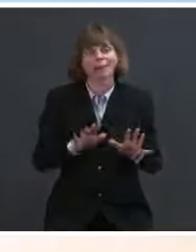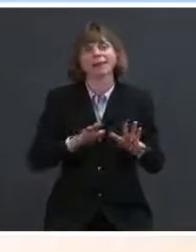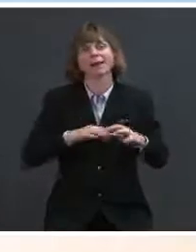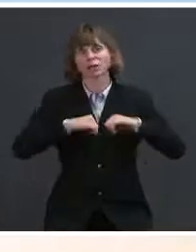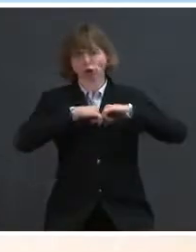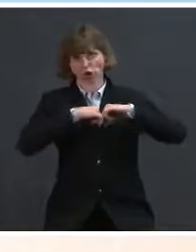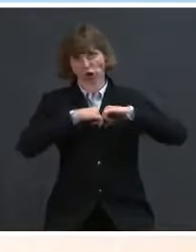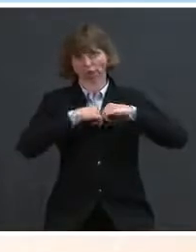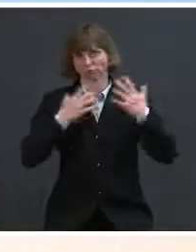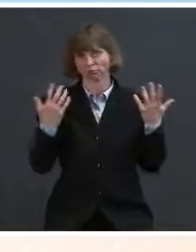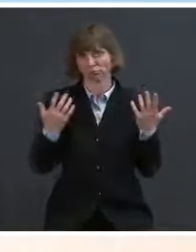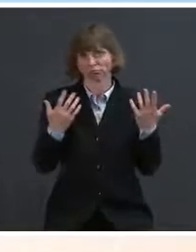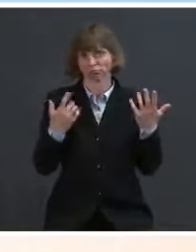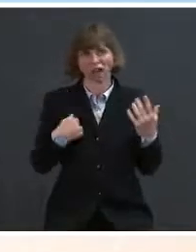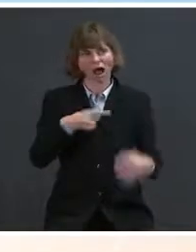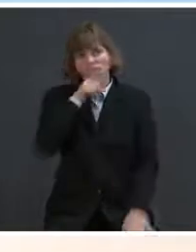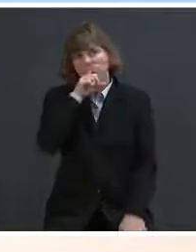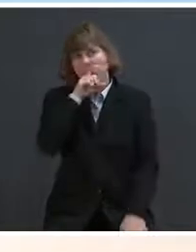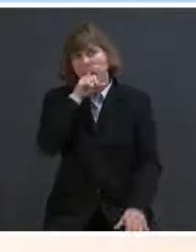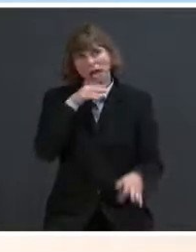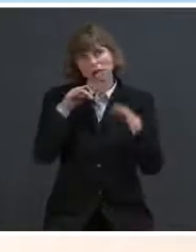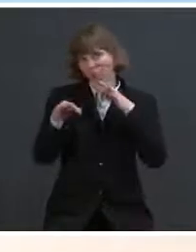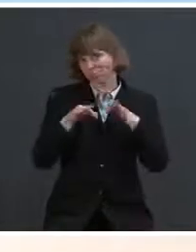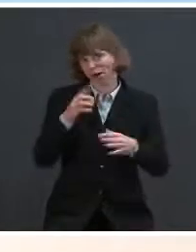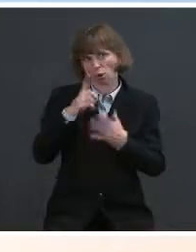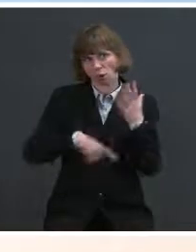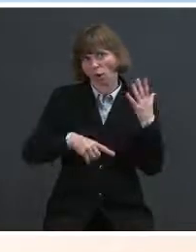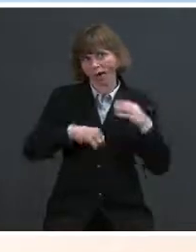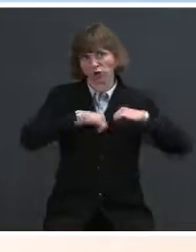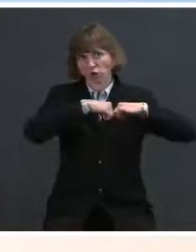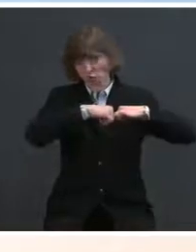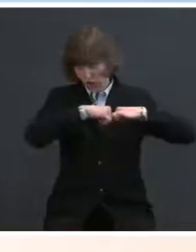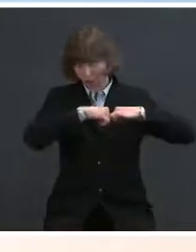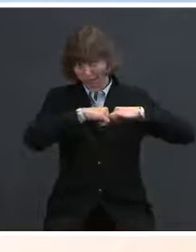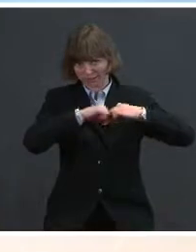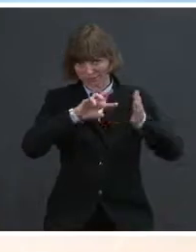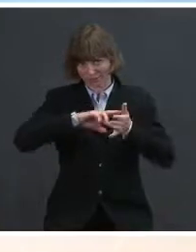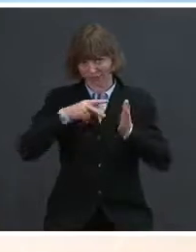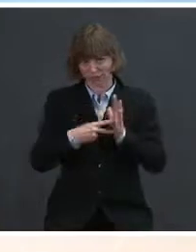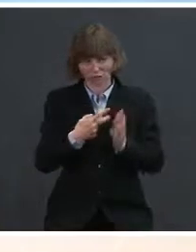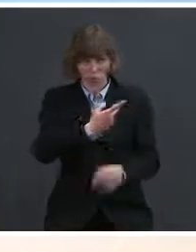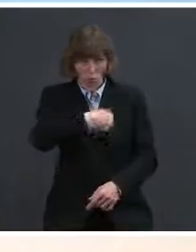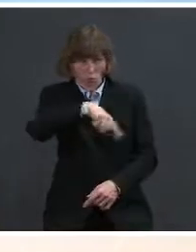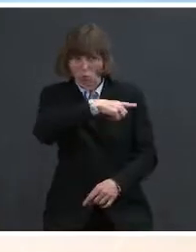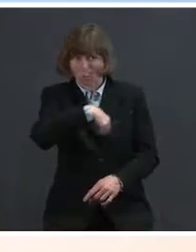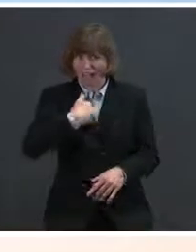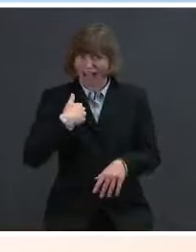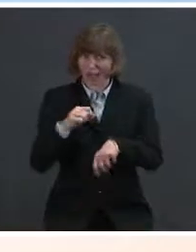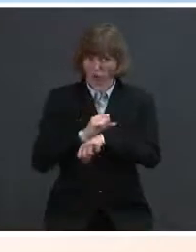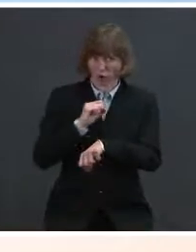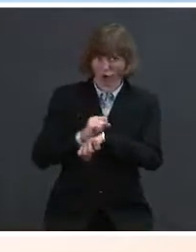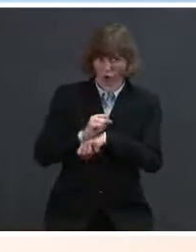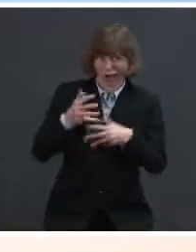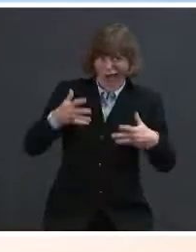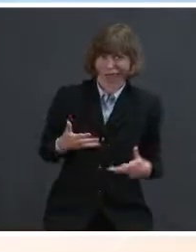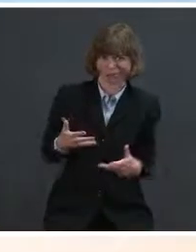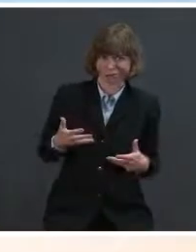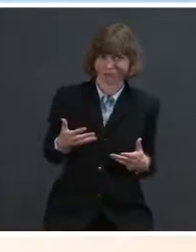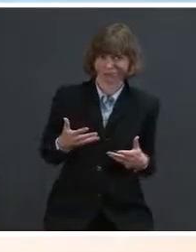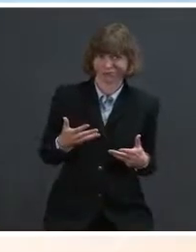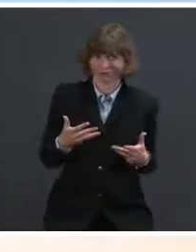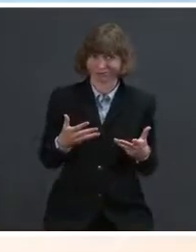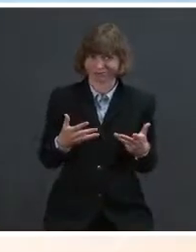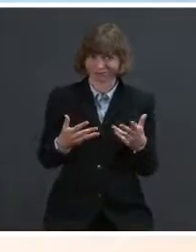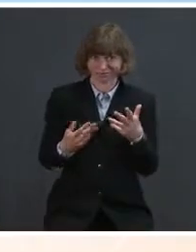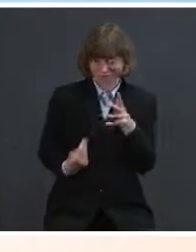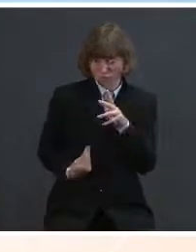what the elements of that security will look like because we have work to do as an emergent institution to define what the agenda looks like. What